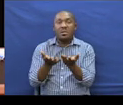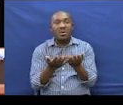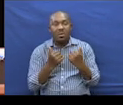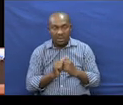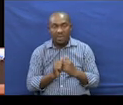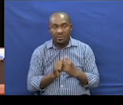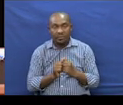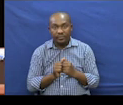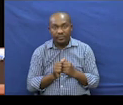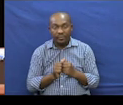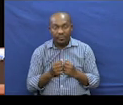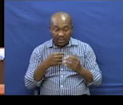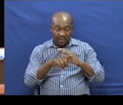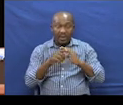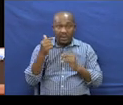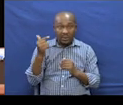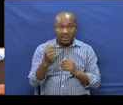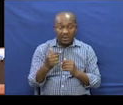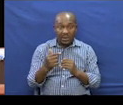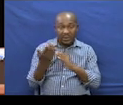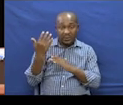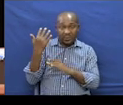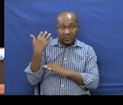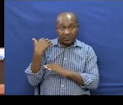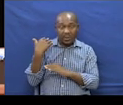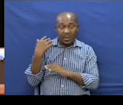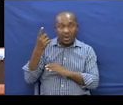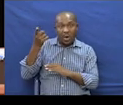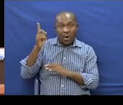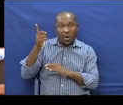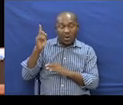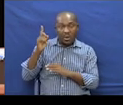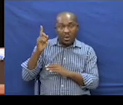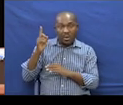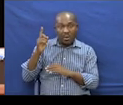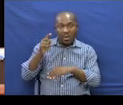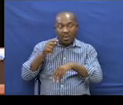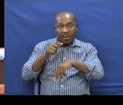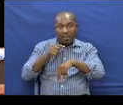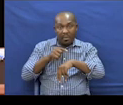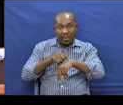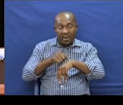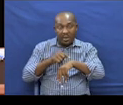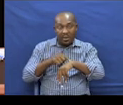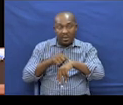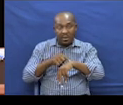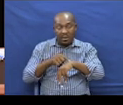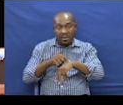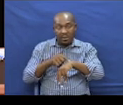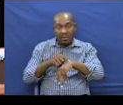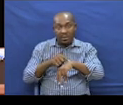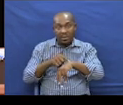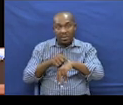of multipartism goes back to the colonial period when the four grandfathers were struggling for